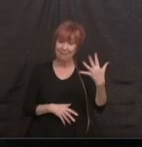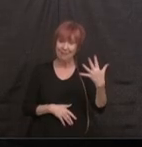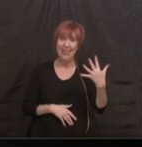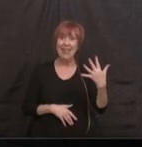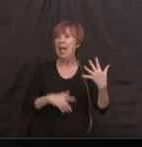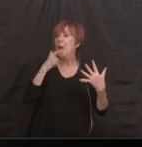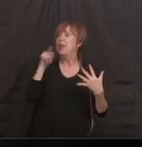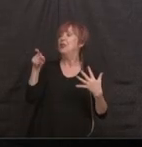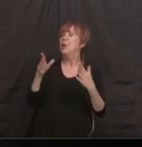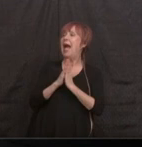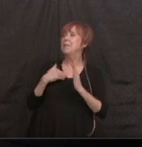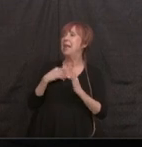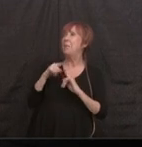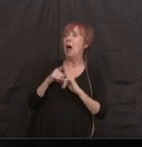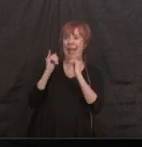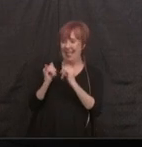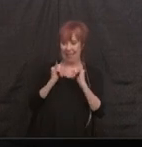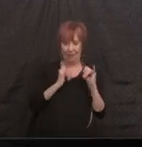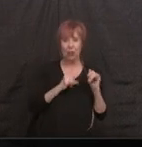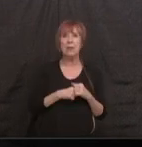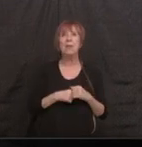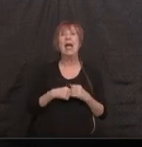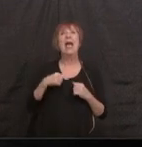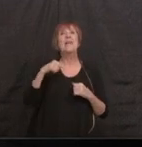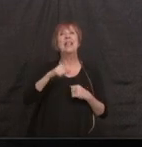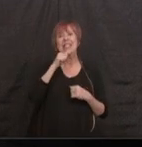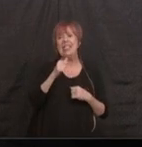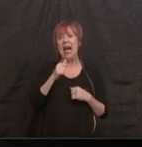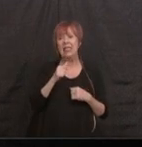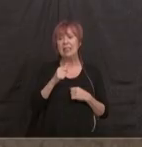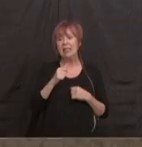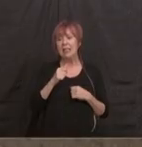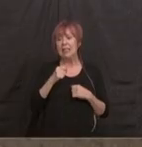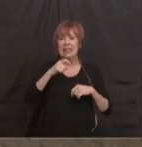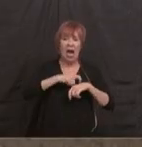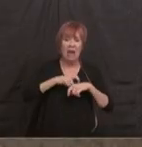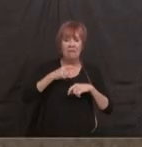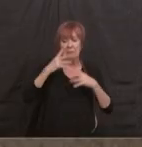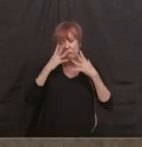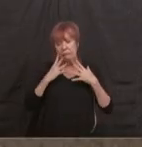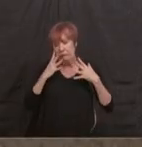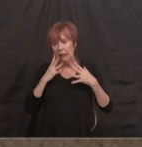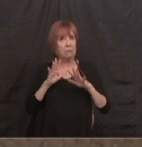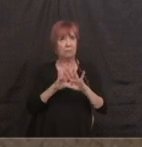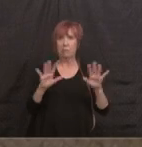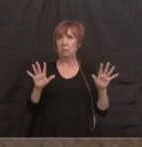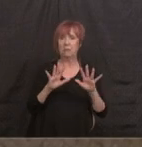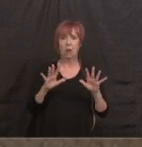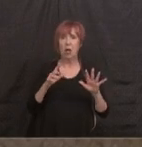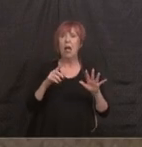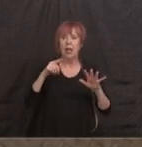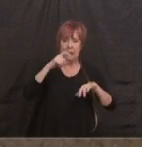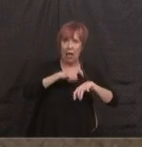you asked me about individuals, let me just say here, like, this is not a moment for despair for individuals. This is a moment to act. We can